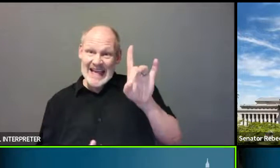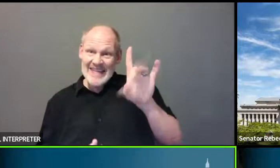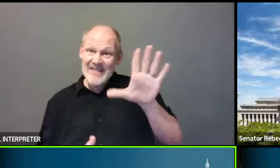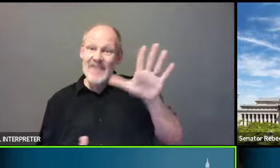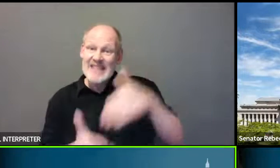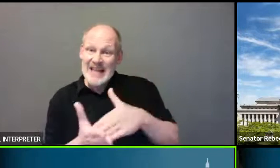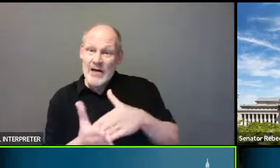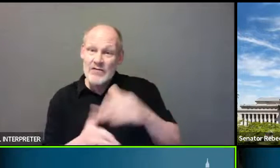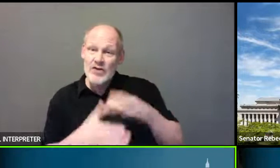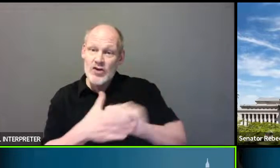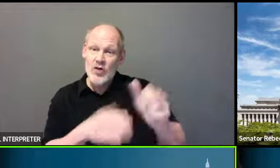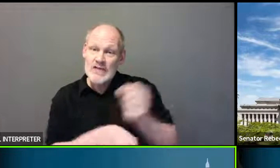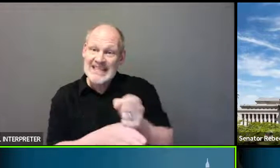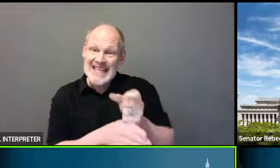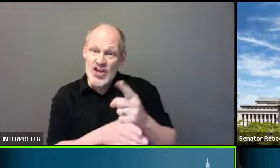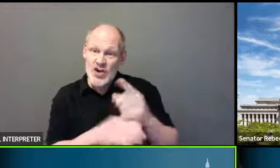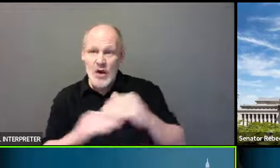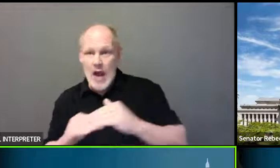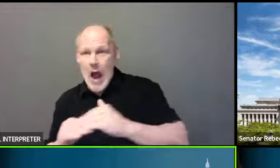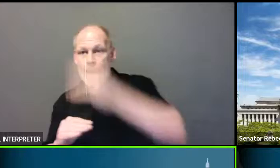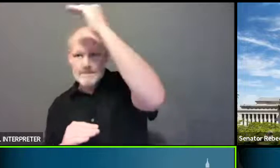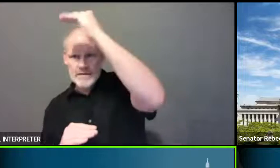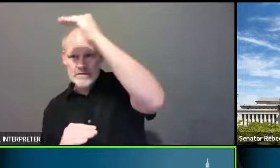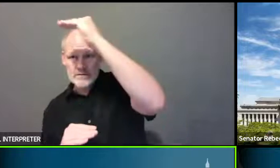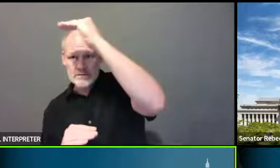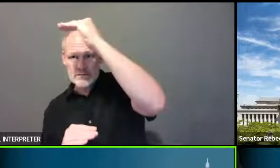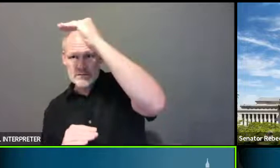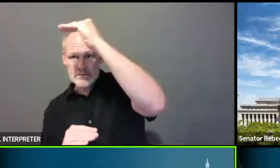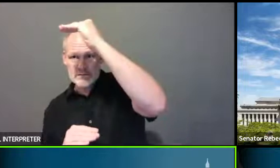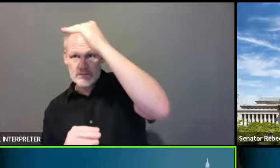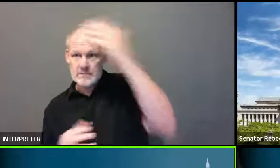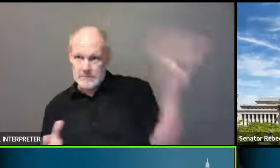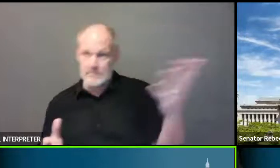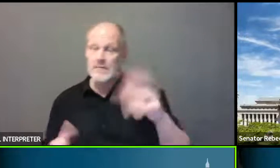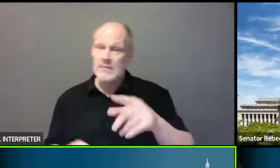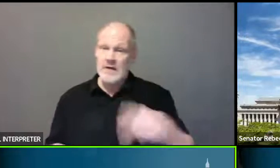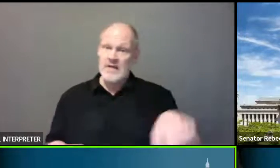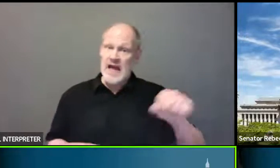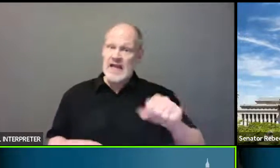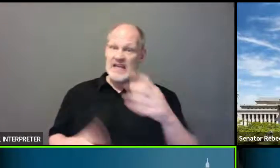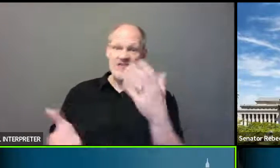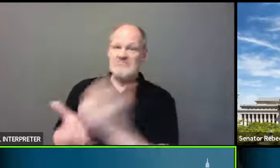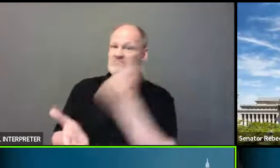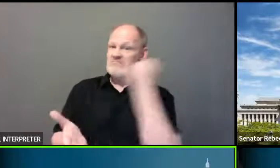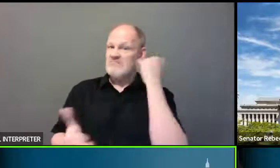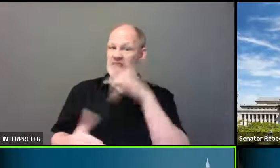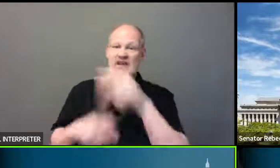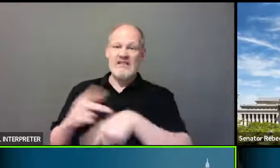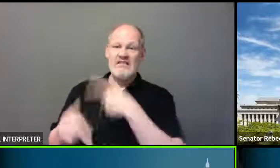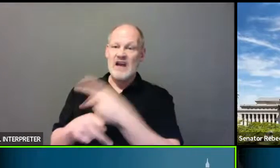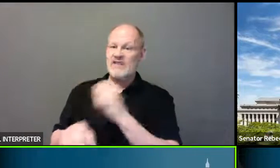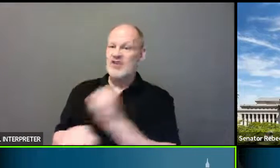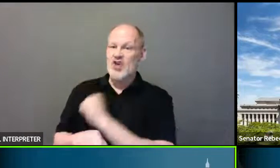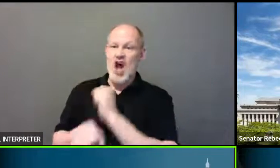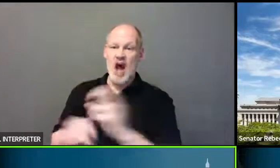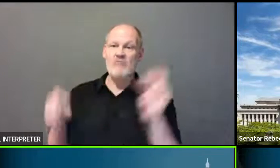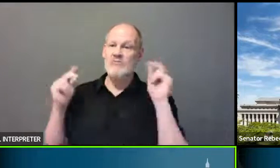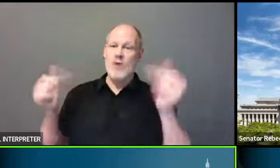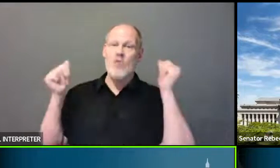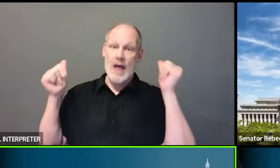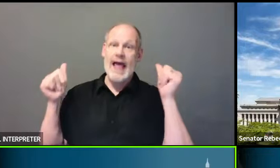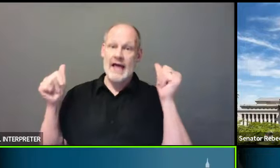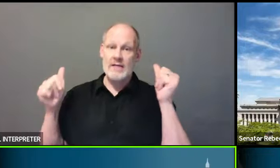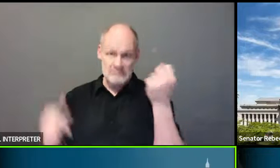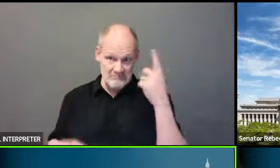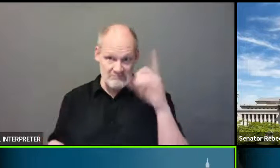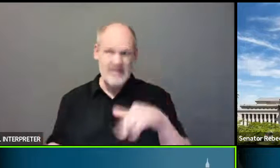$85,000 on up per year. And they would be able to get into those right away. That is one example of